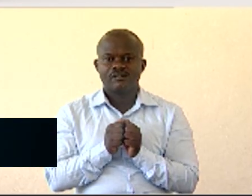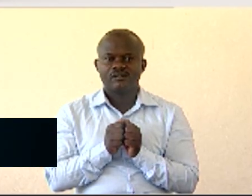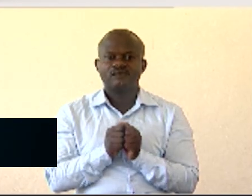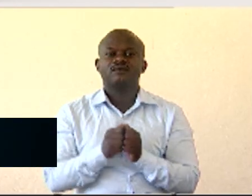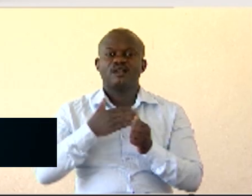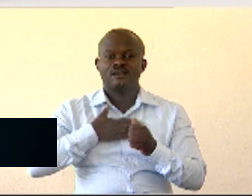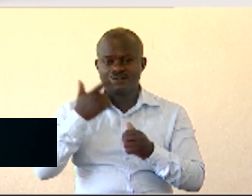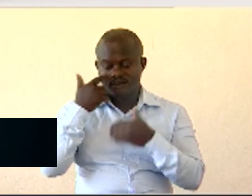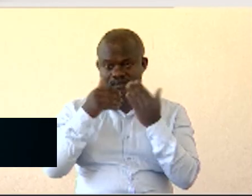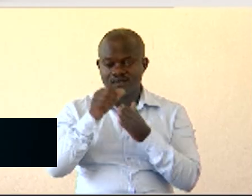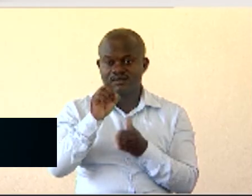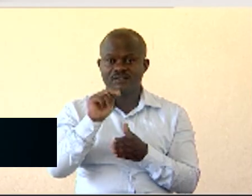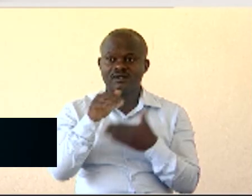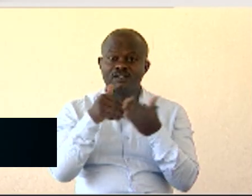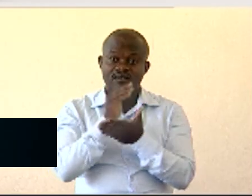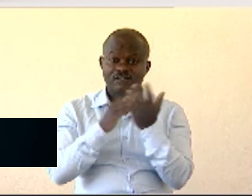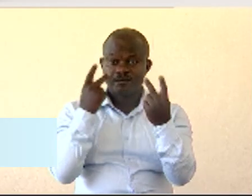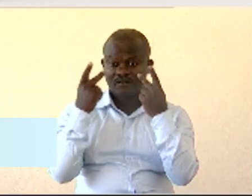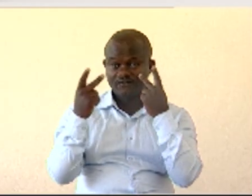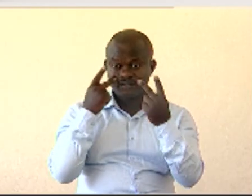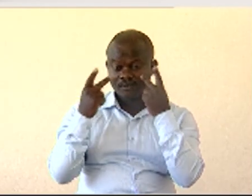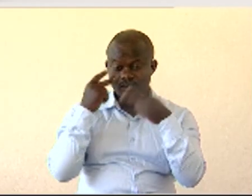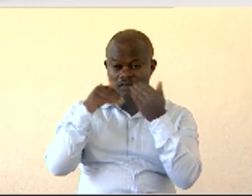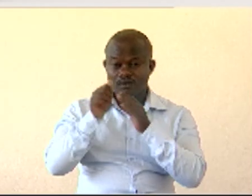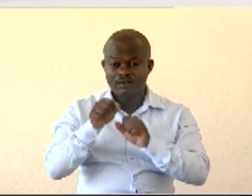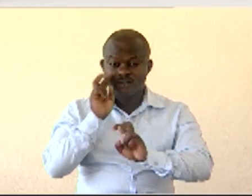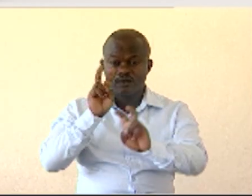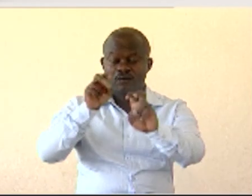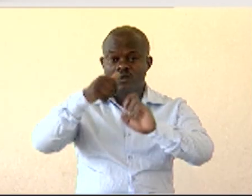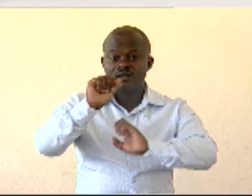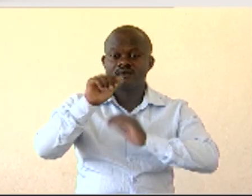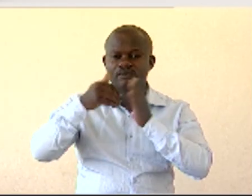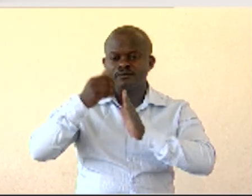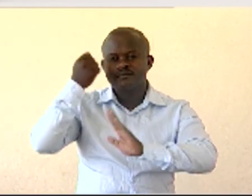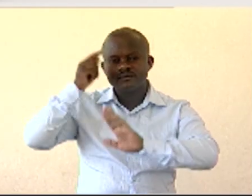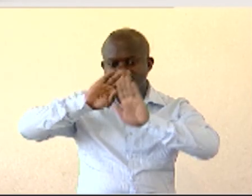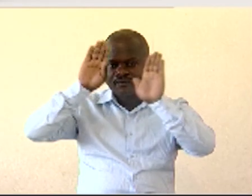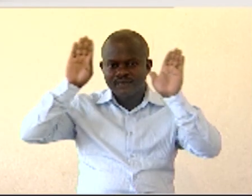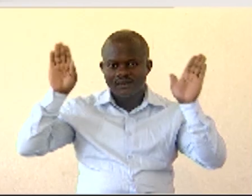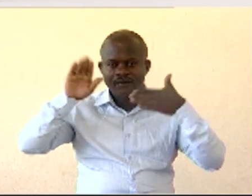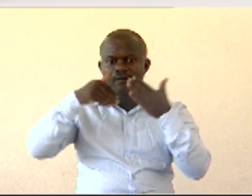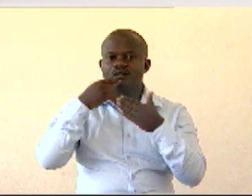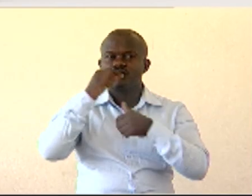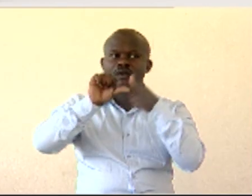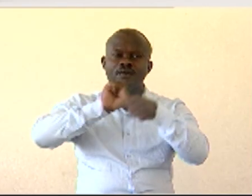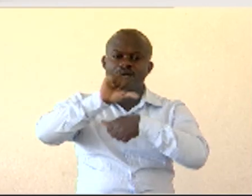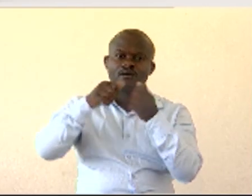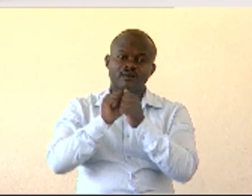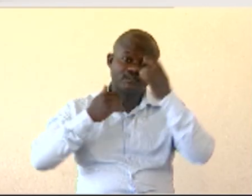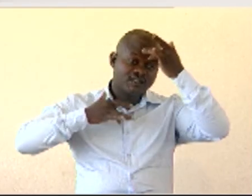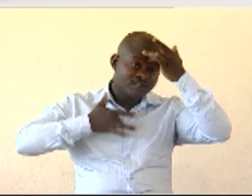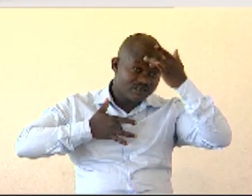I said signs are visible expressions. You can see them with your eyes. Visible expression brought about by the